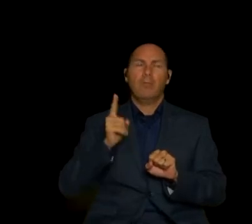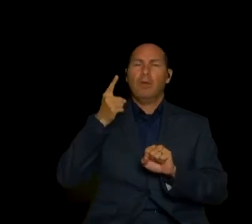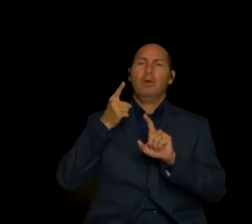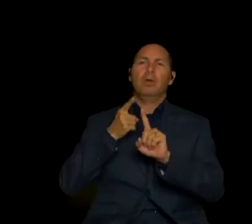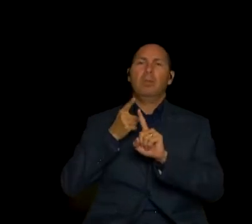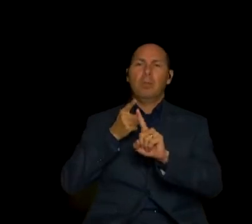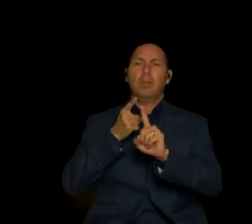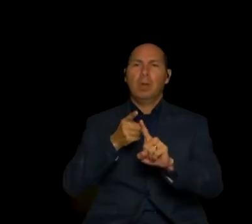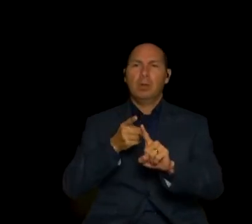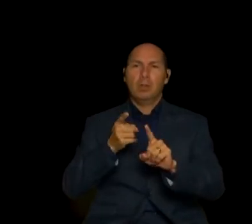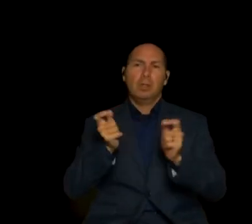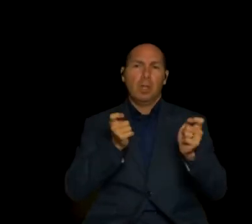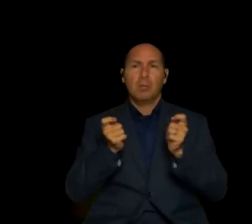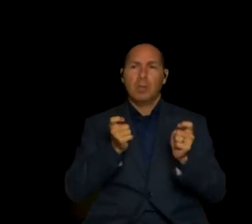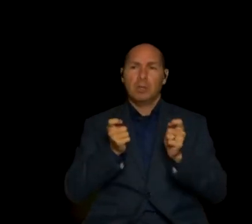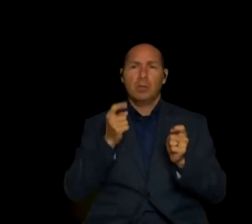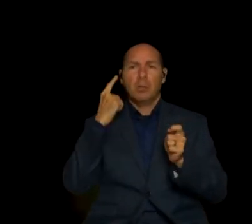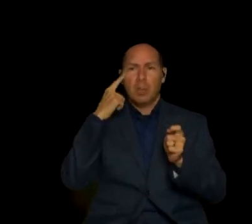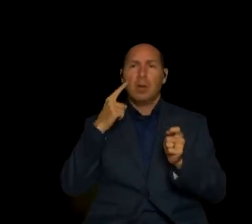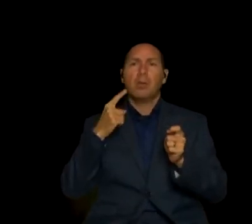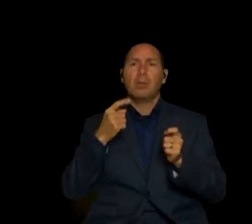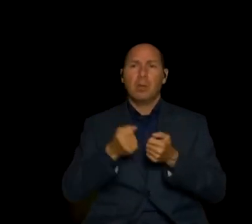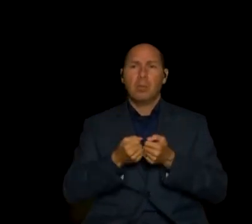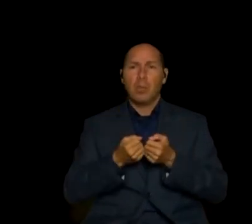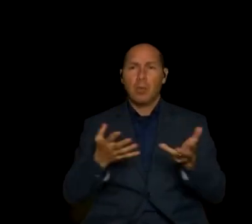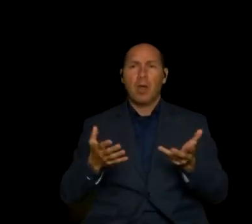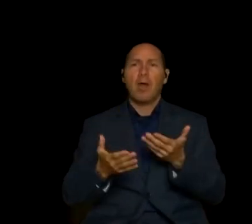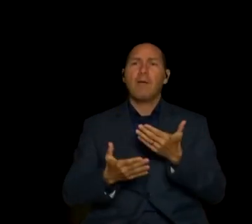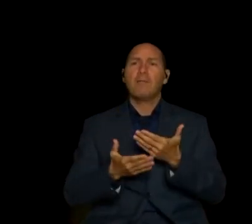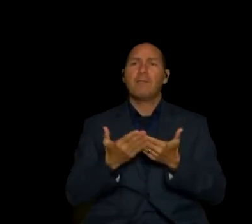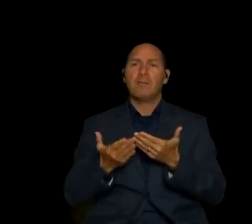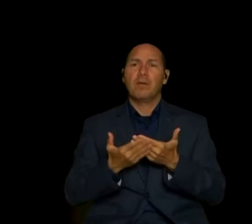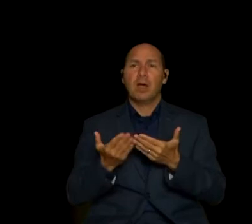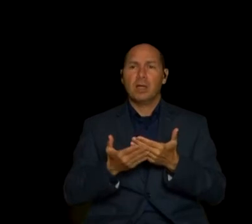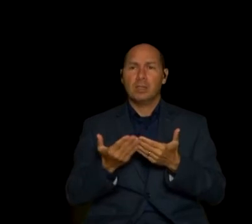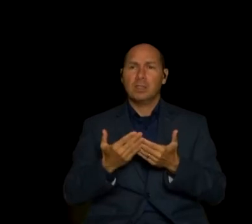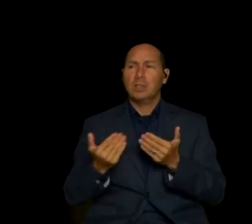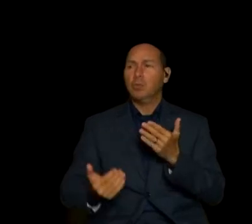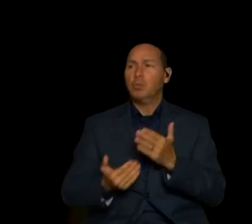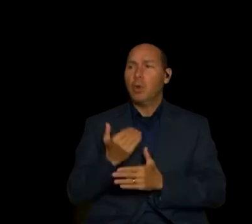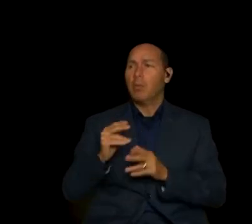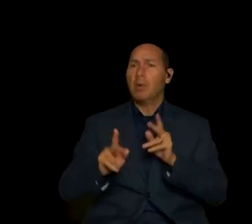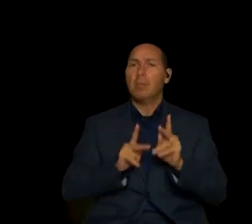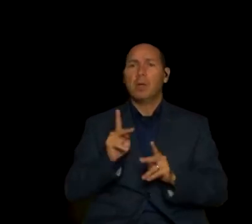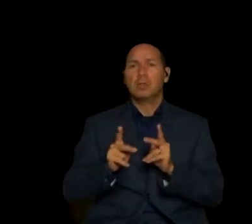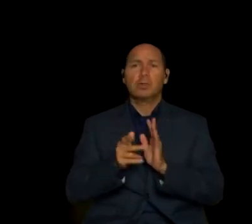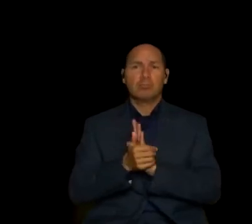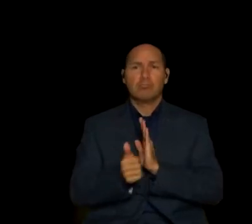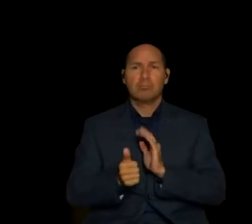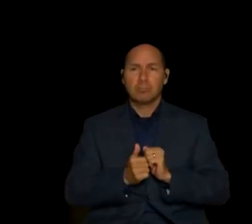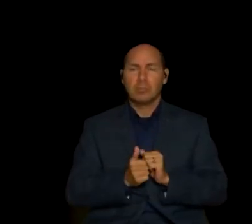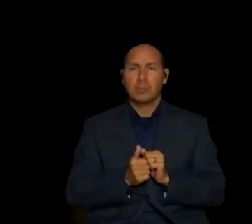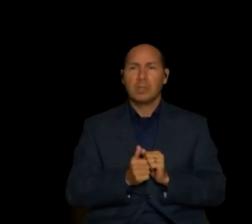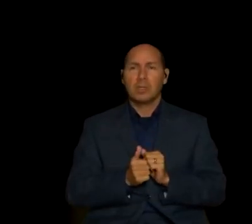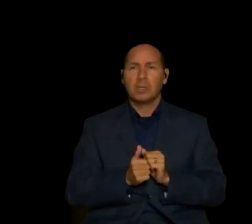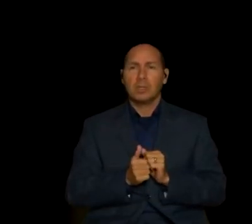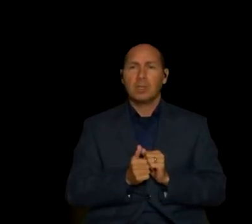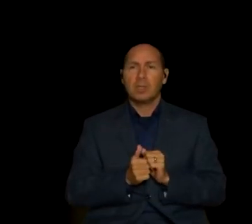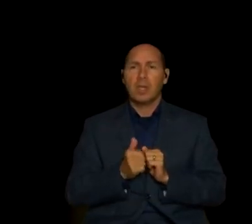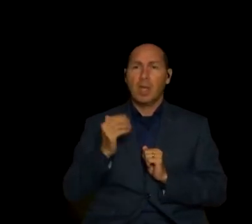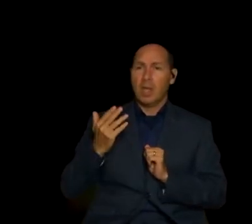this administration, to facilitate and promote the recruitment of new talent. In case you didn't know, prior